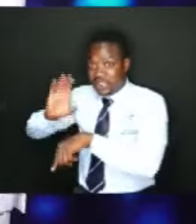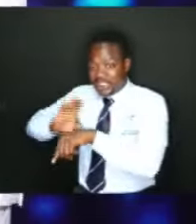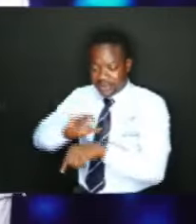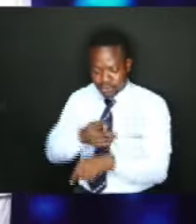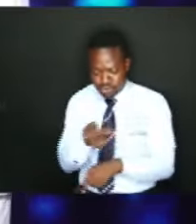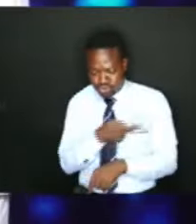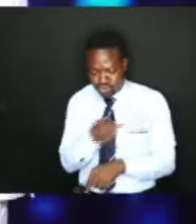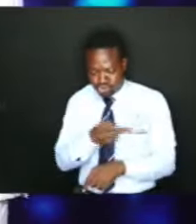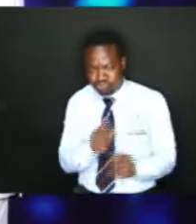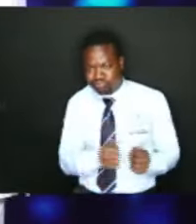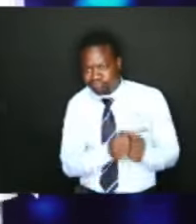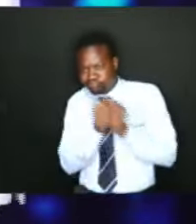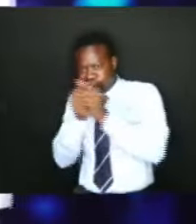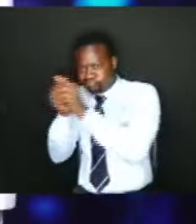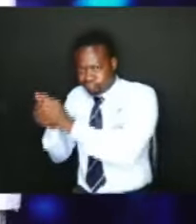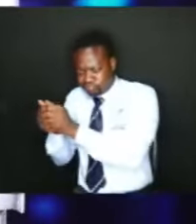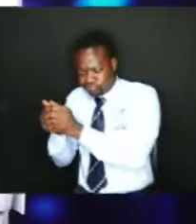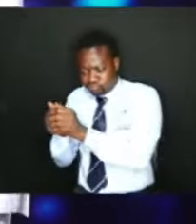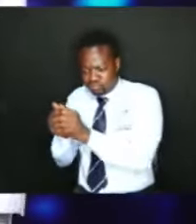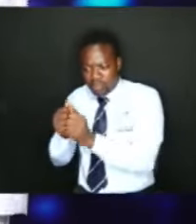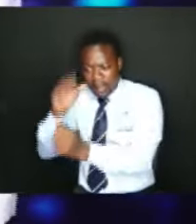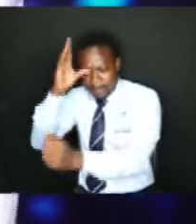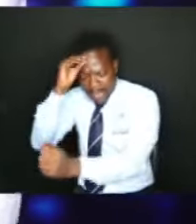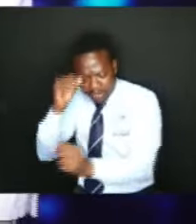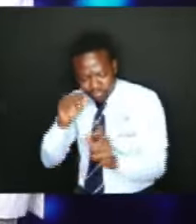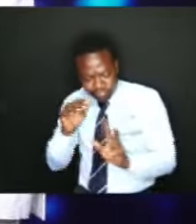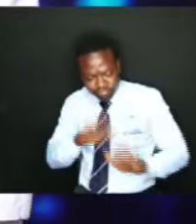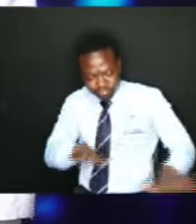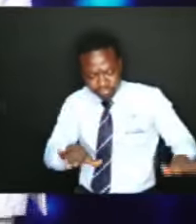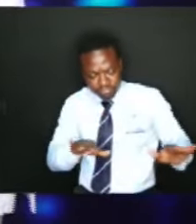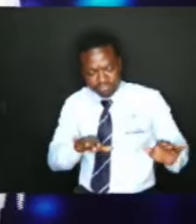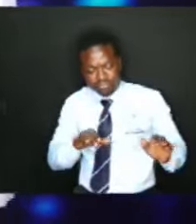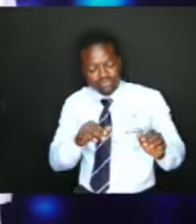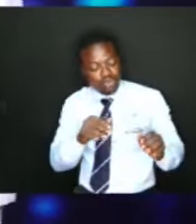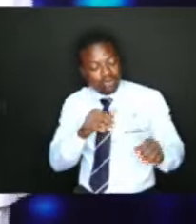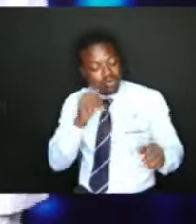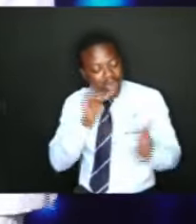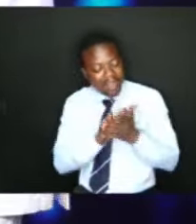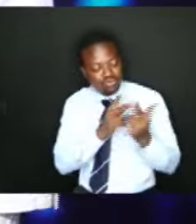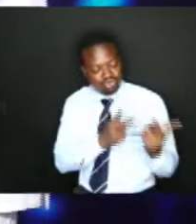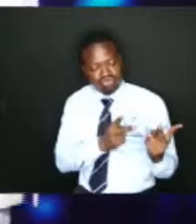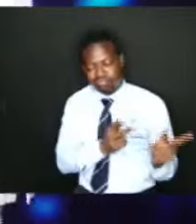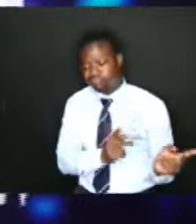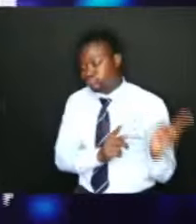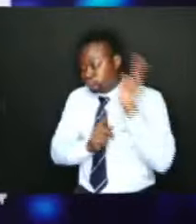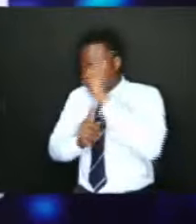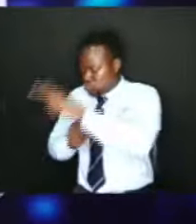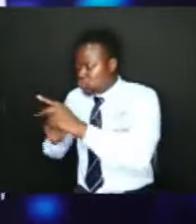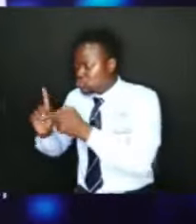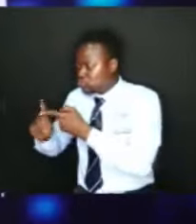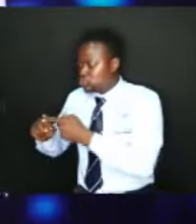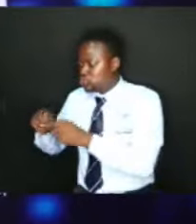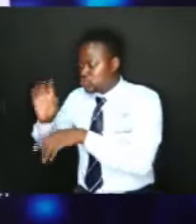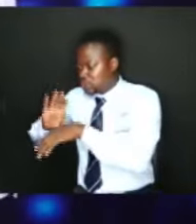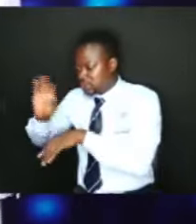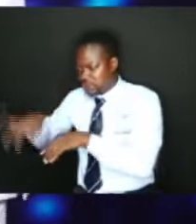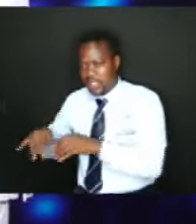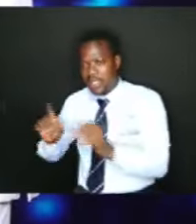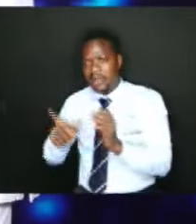no ya na onne ni yirinum yi ene abusua no ekwa kosom ewo Shiloh. But Hannah will